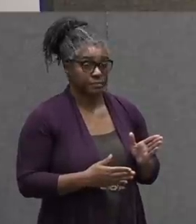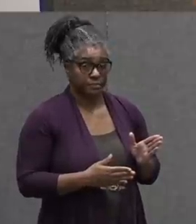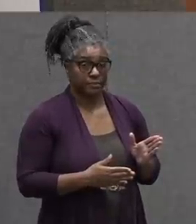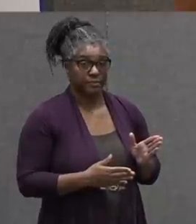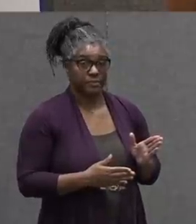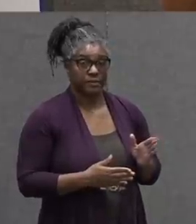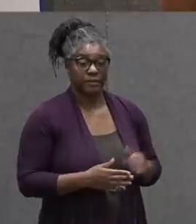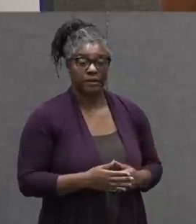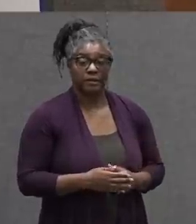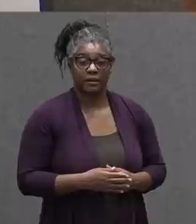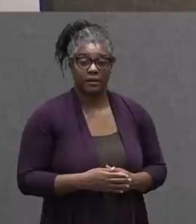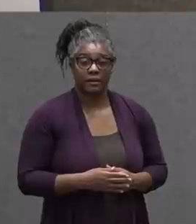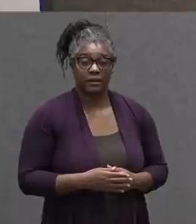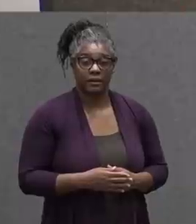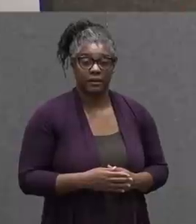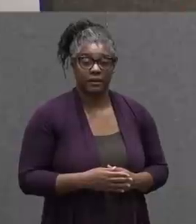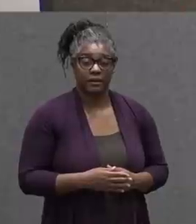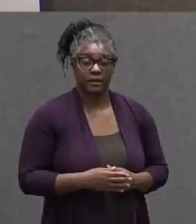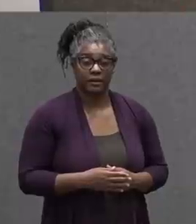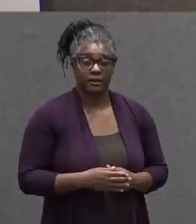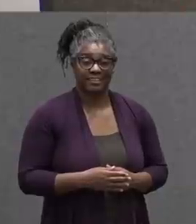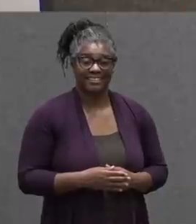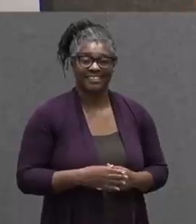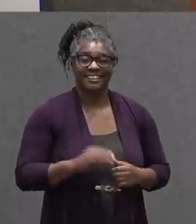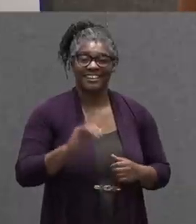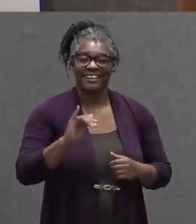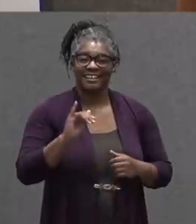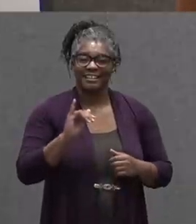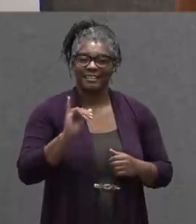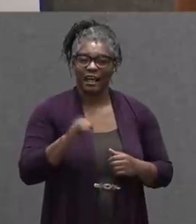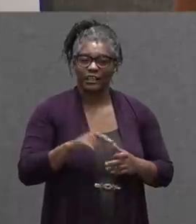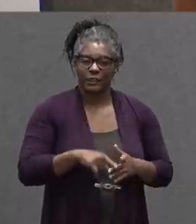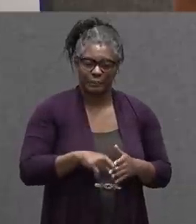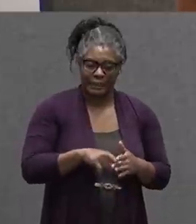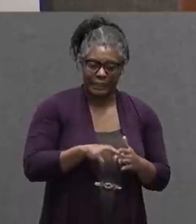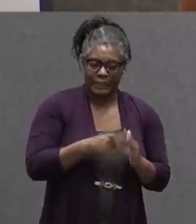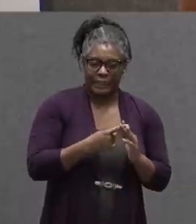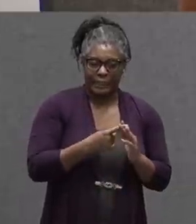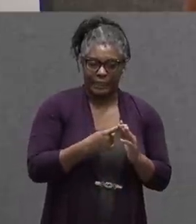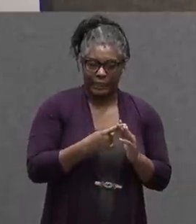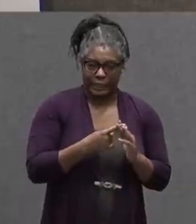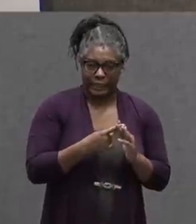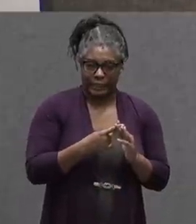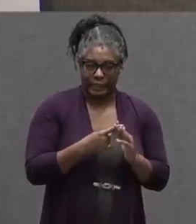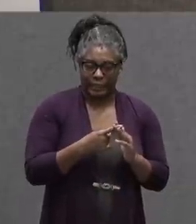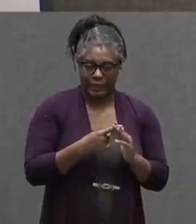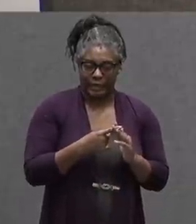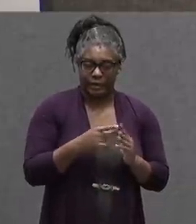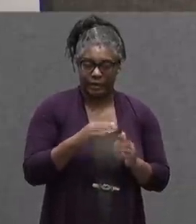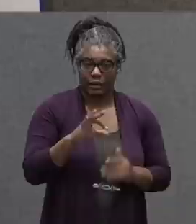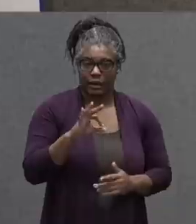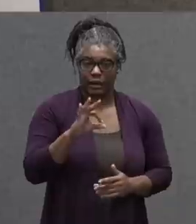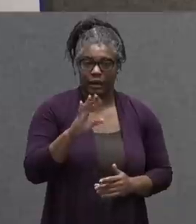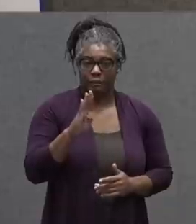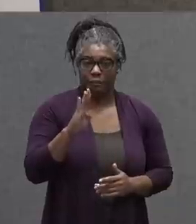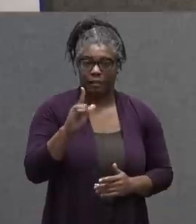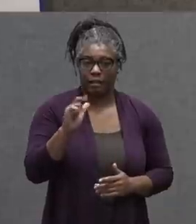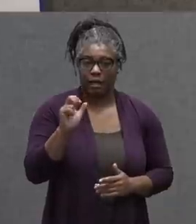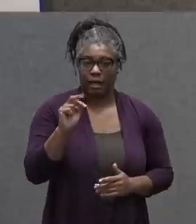Flap. That's another beginning blend. It comes at the beginning of my word. Let's spell that one